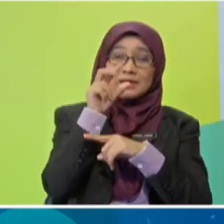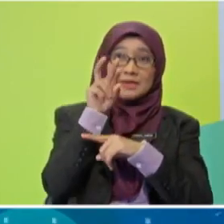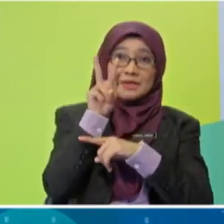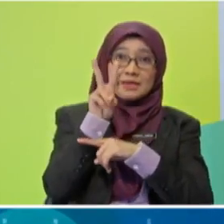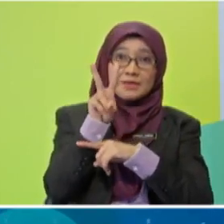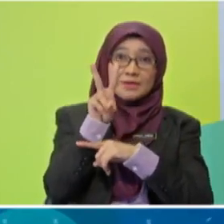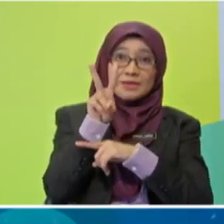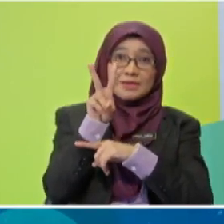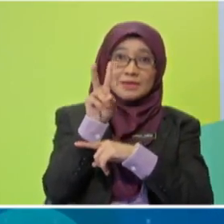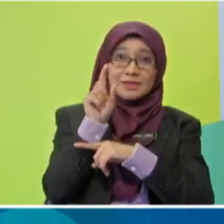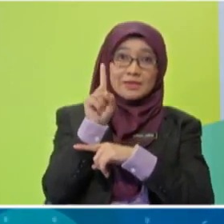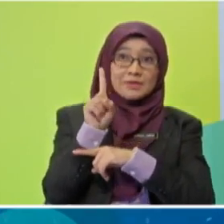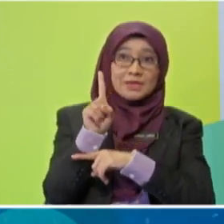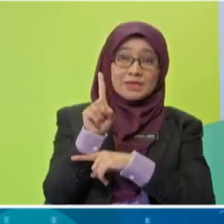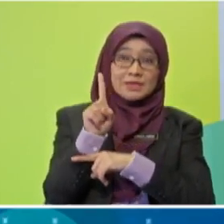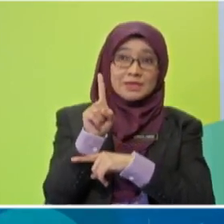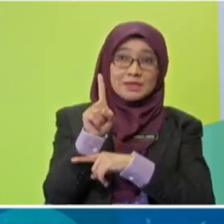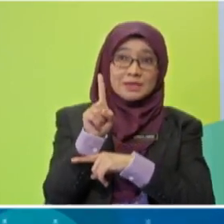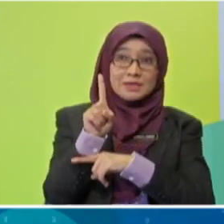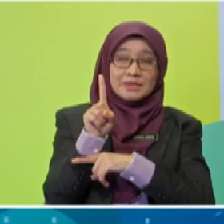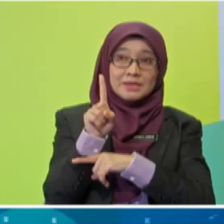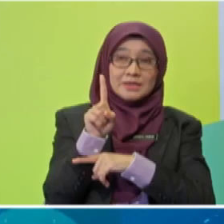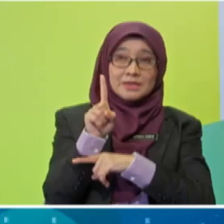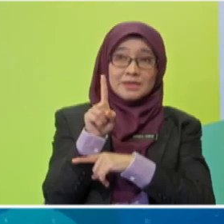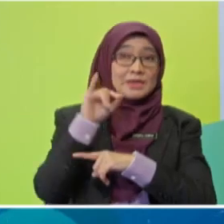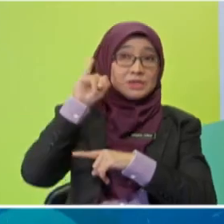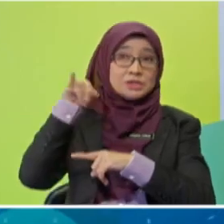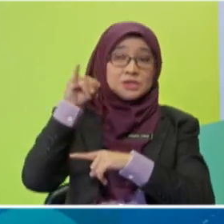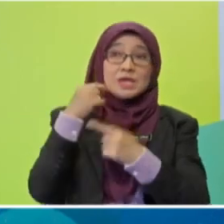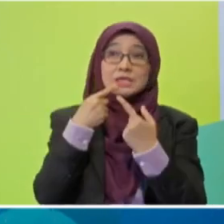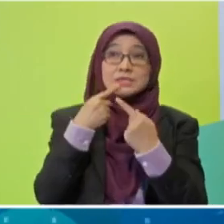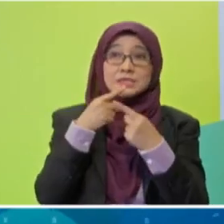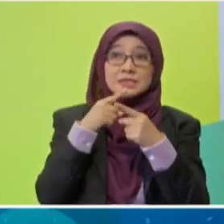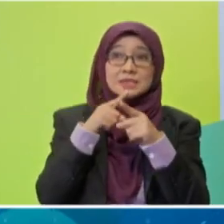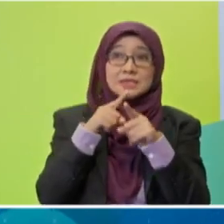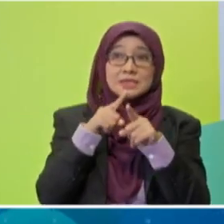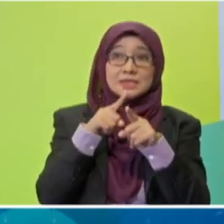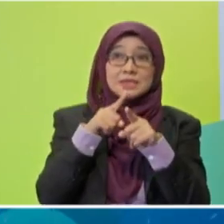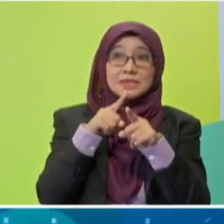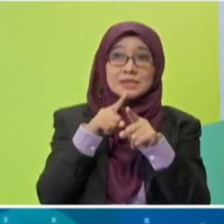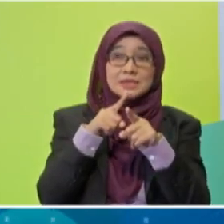Is it 21? Okay, what you do first, Jeshira? Can you tell?